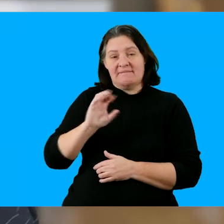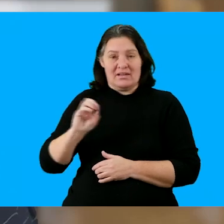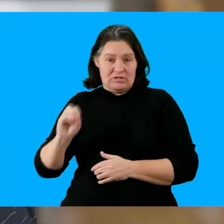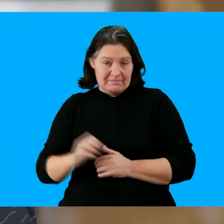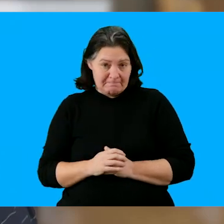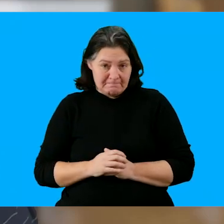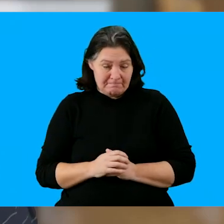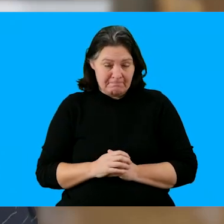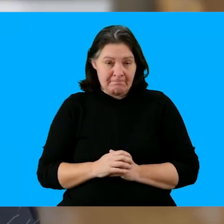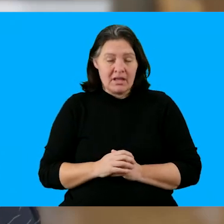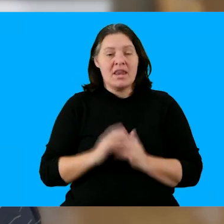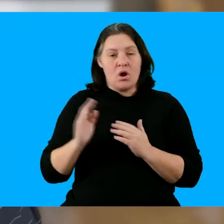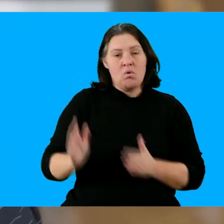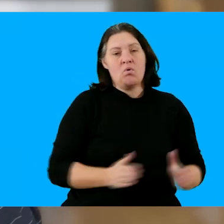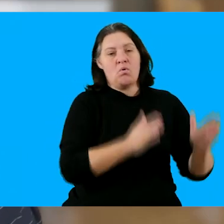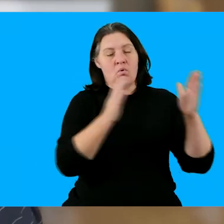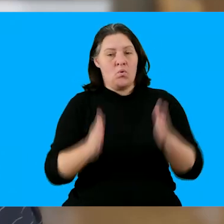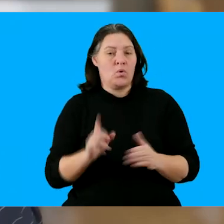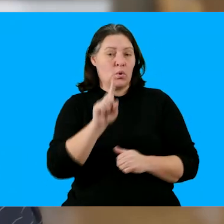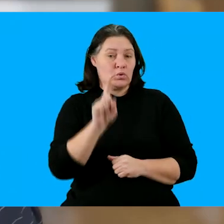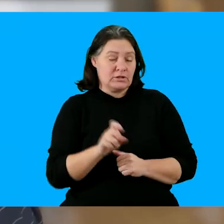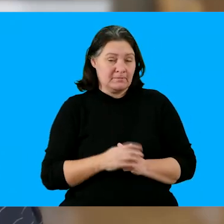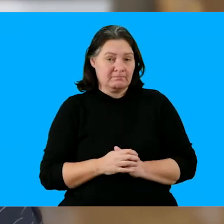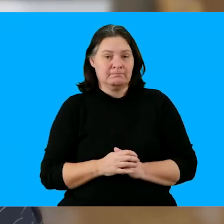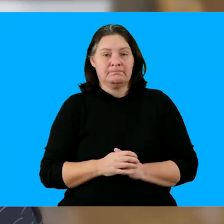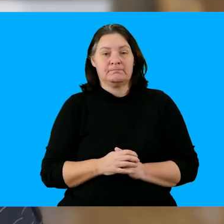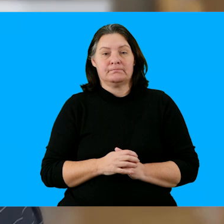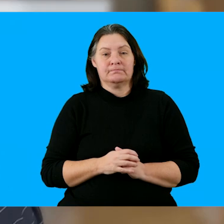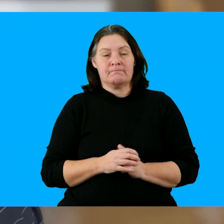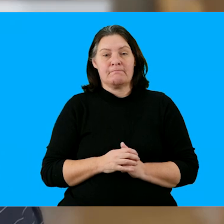22,500 rand. Okay, let us move on to our next question.